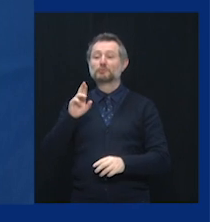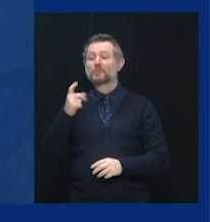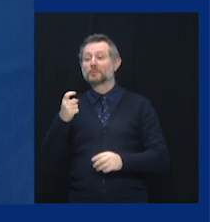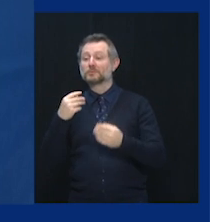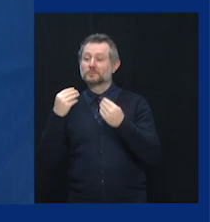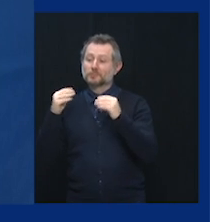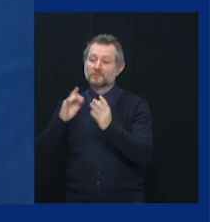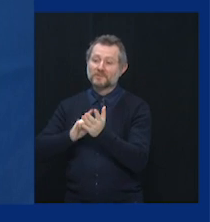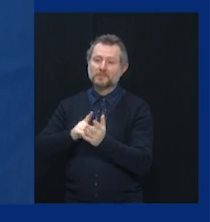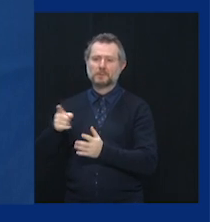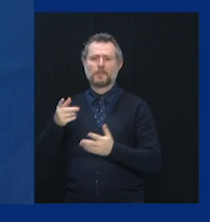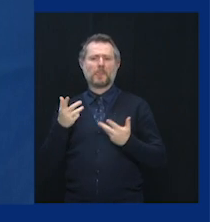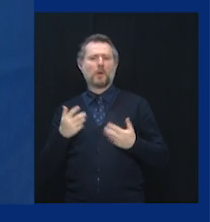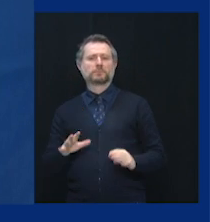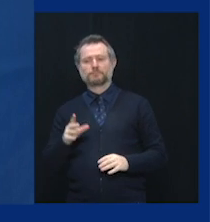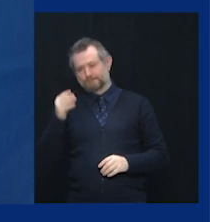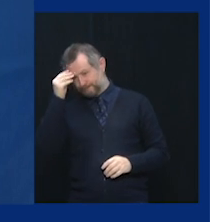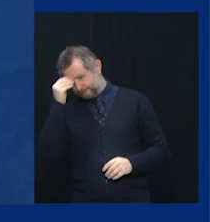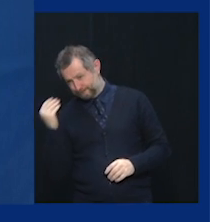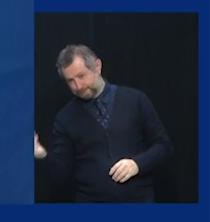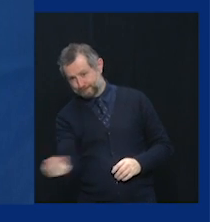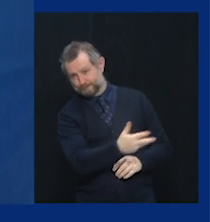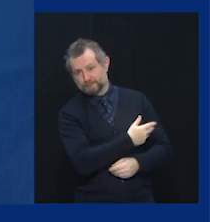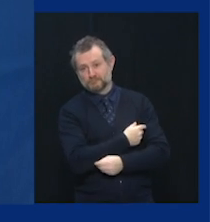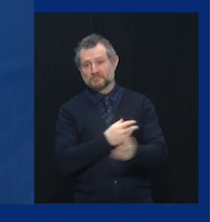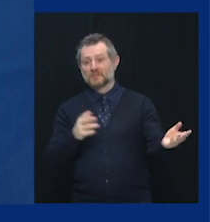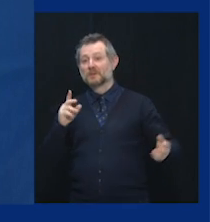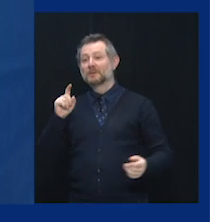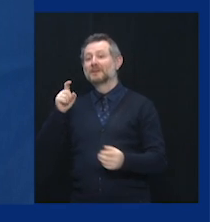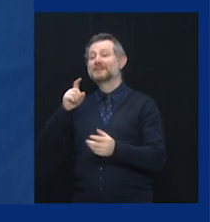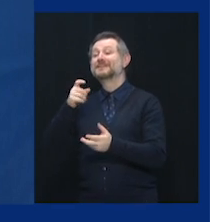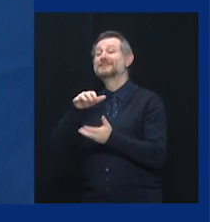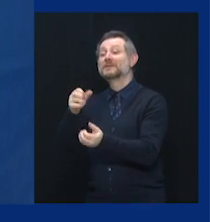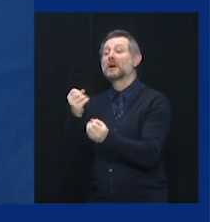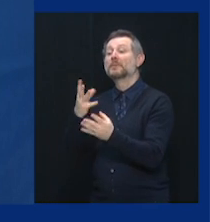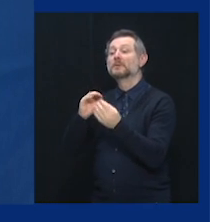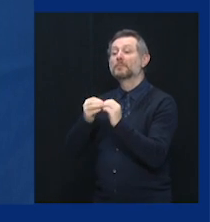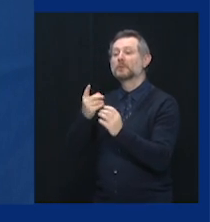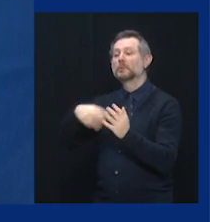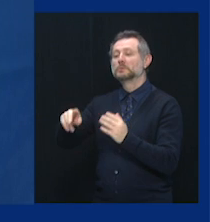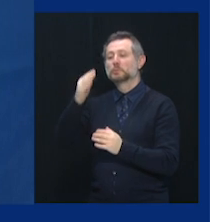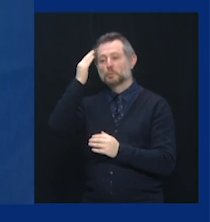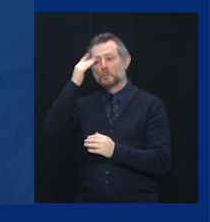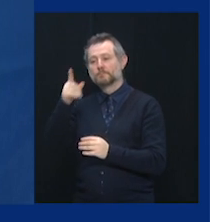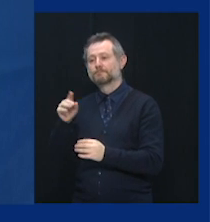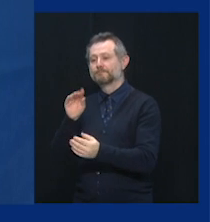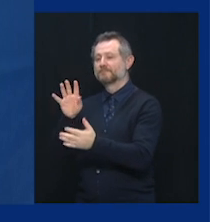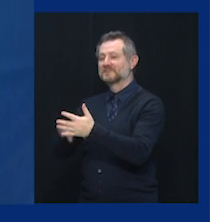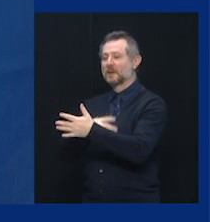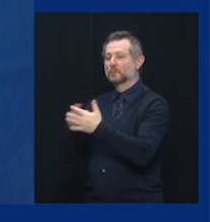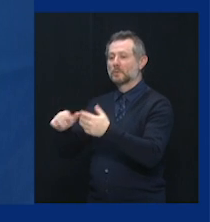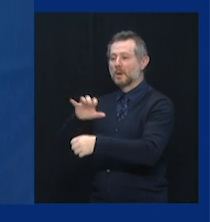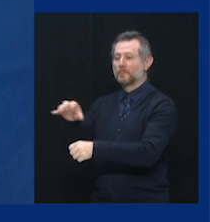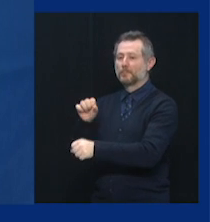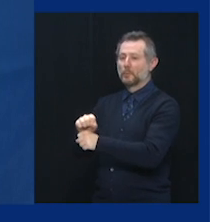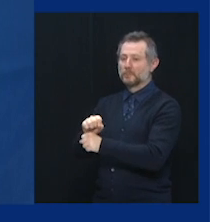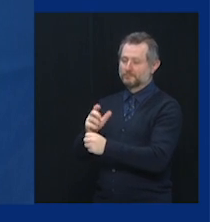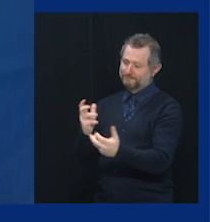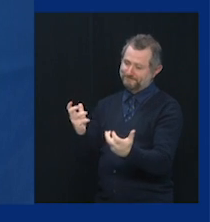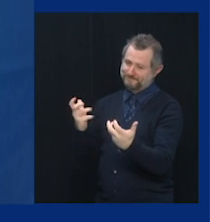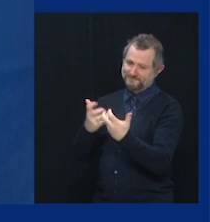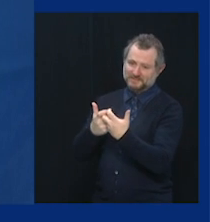you X next week, but only schedule an appointment for